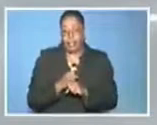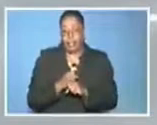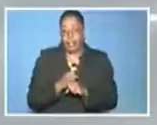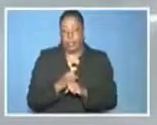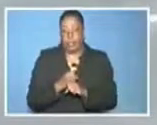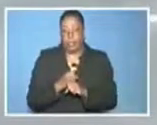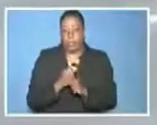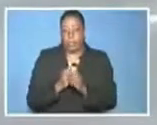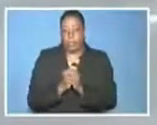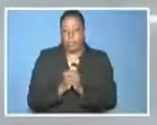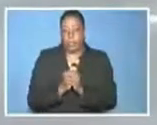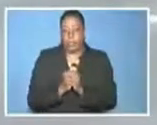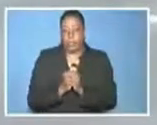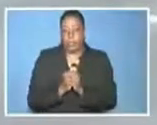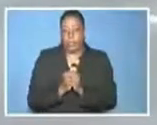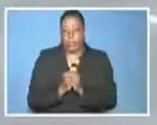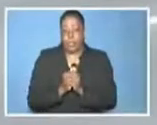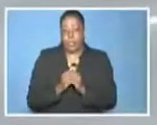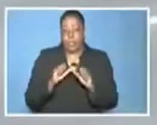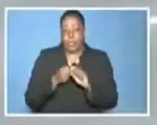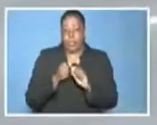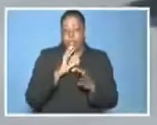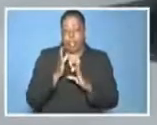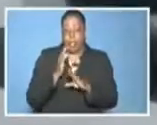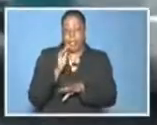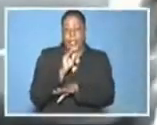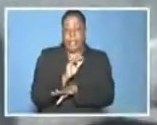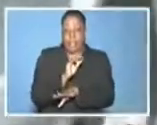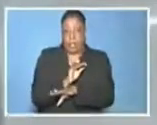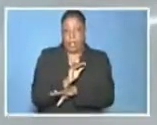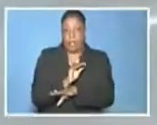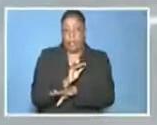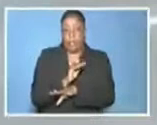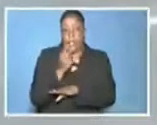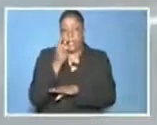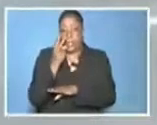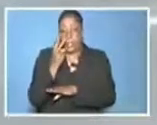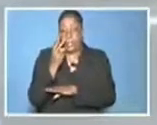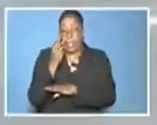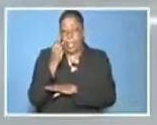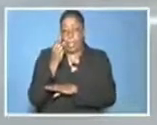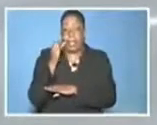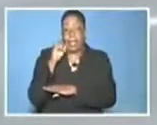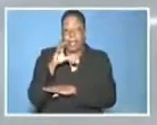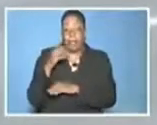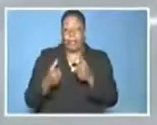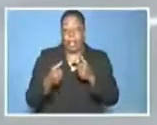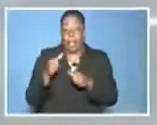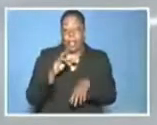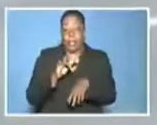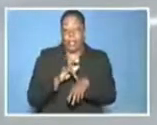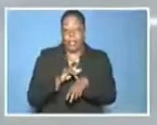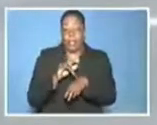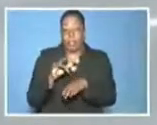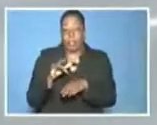being glass beaded so that oncoming traffic at nighttime, once the vehicle lights hit the markings, it's going